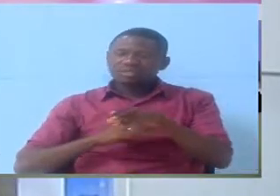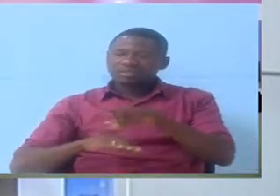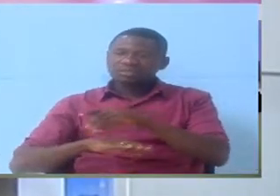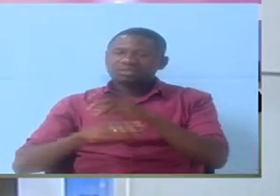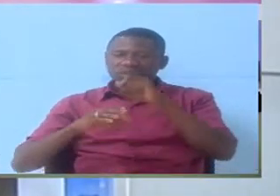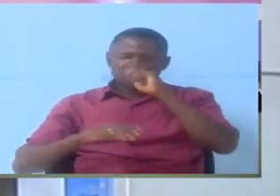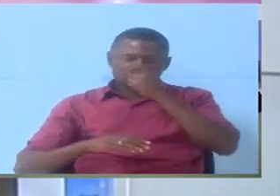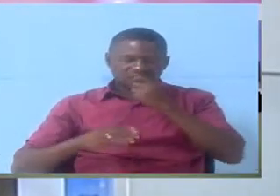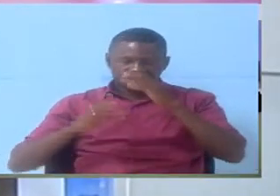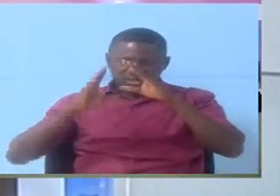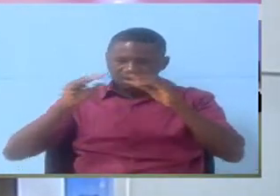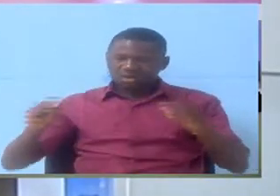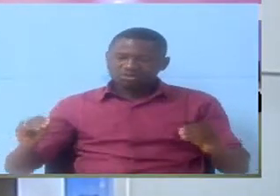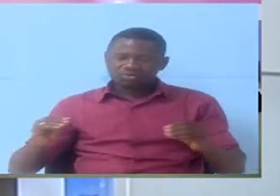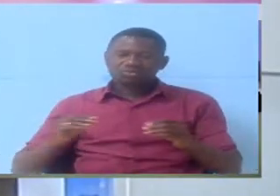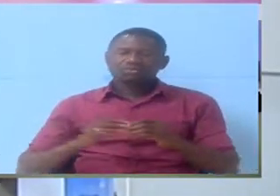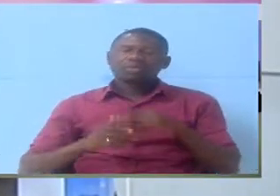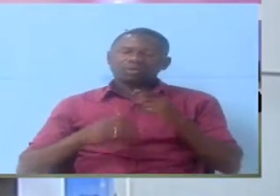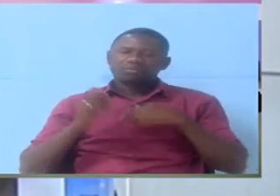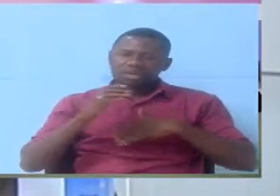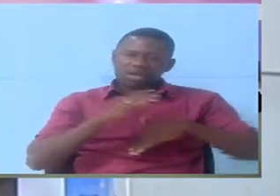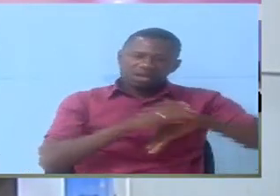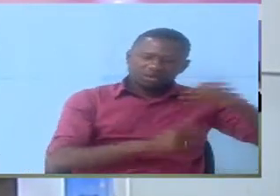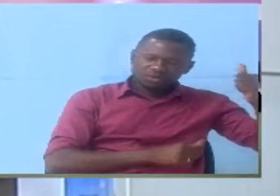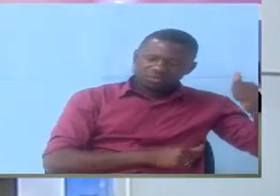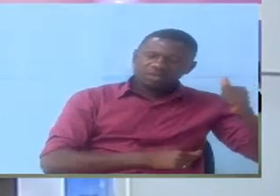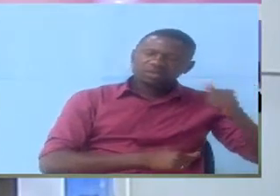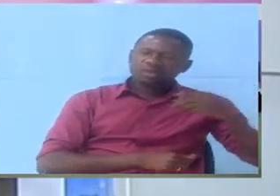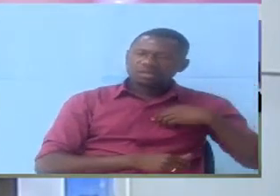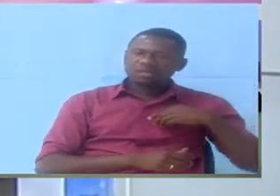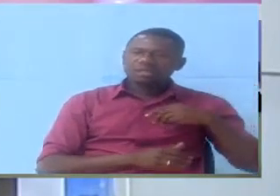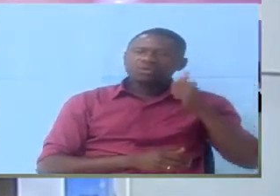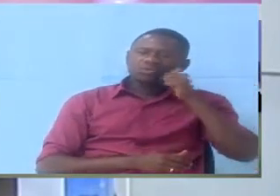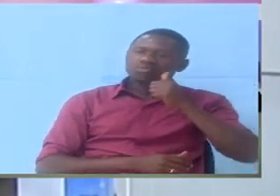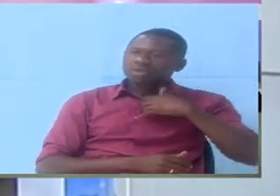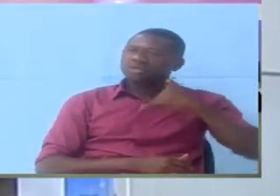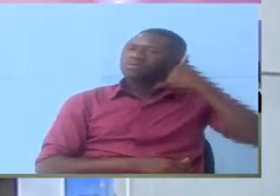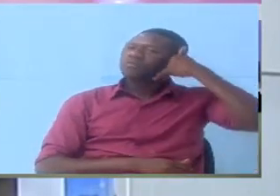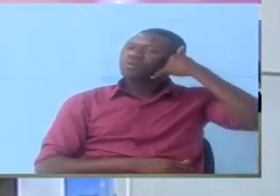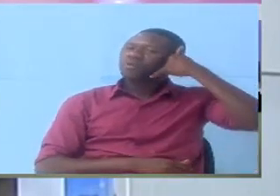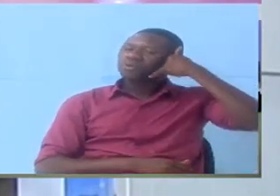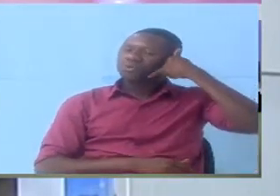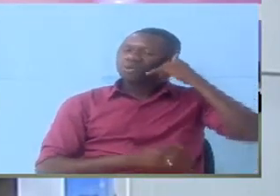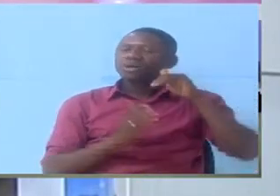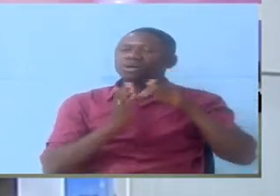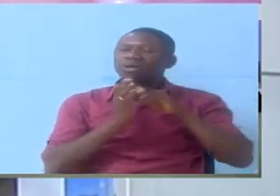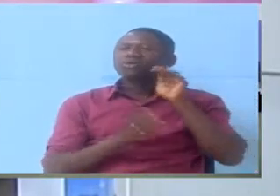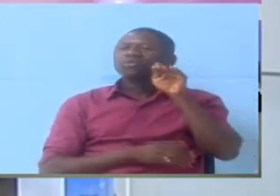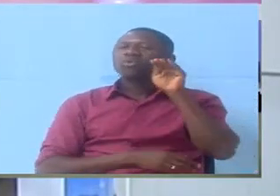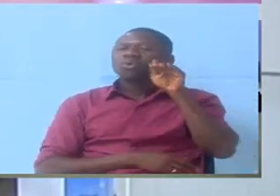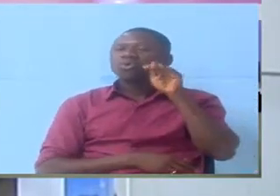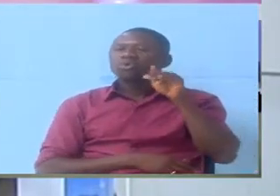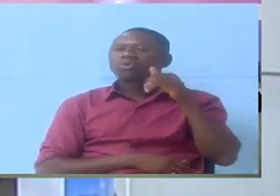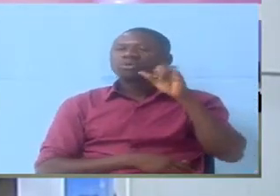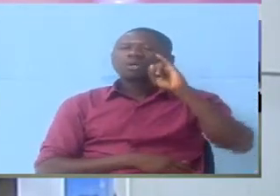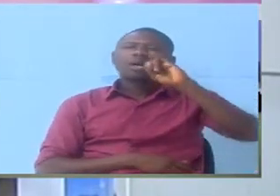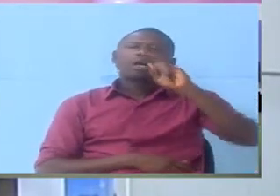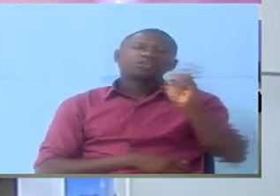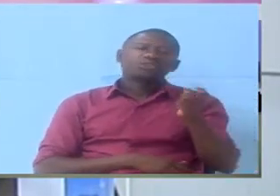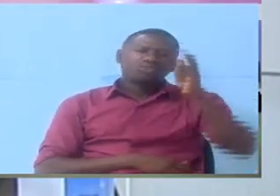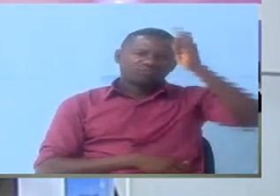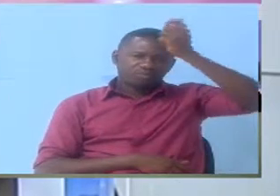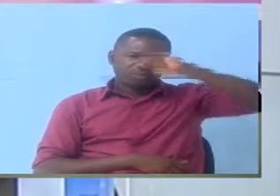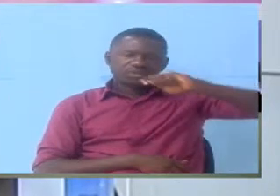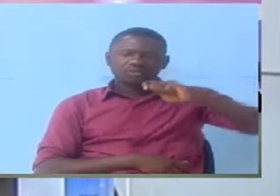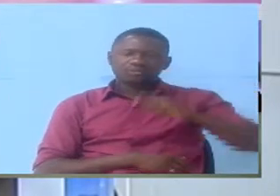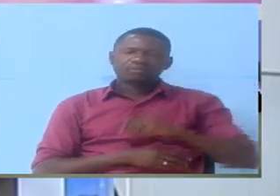Then I went outside. I took my telephone. I called the IG. I said, so